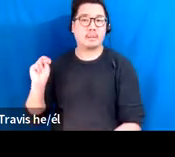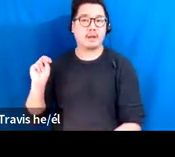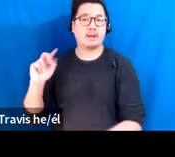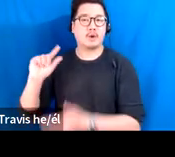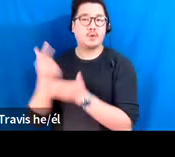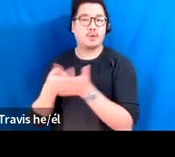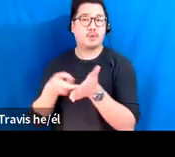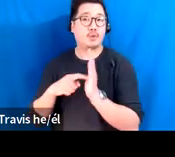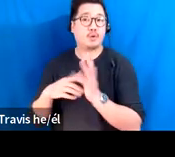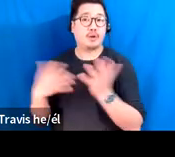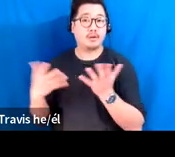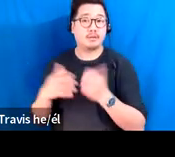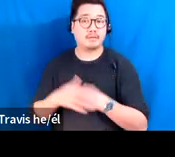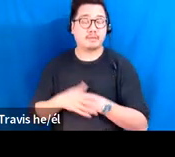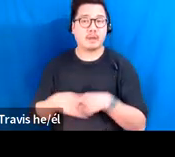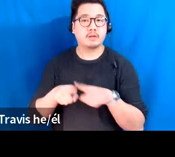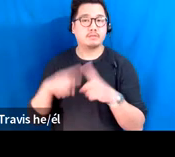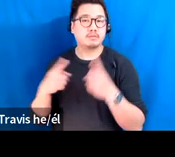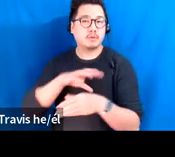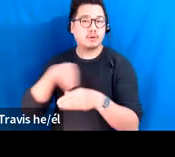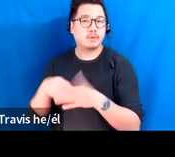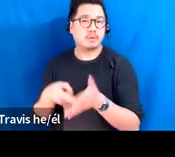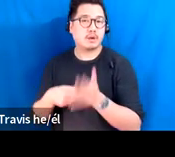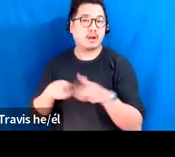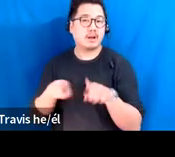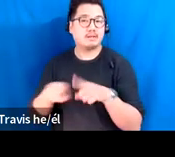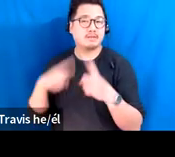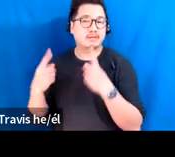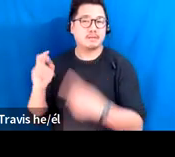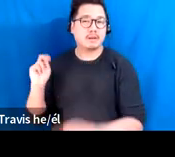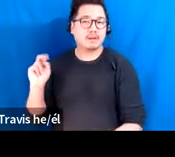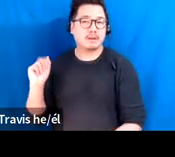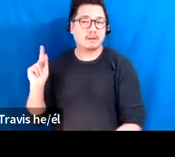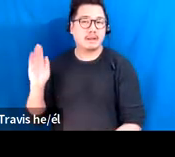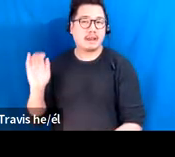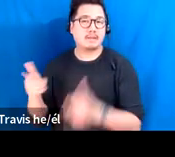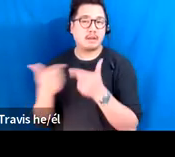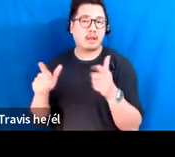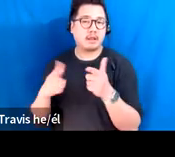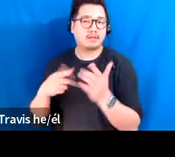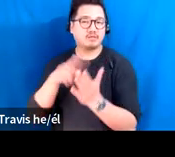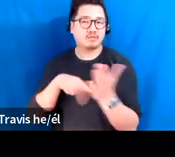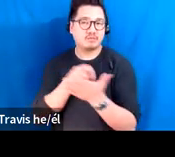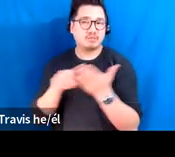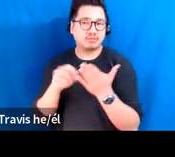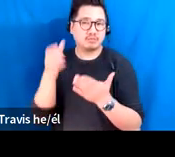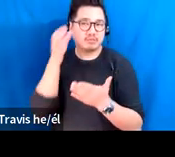inclusionary practices and native language literacy if done right our native language literacy